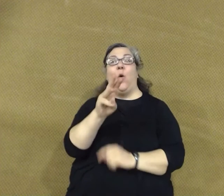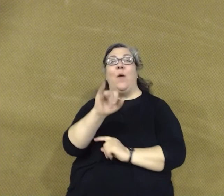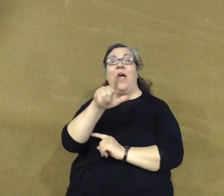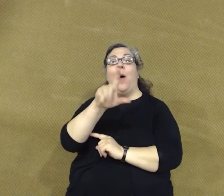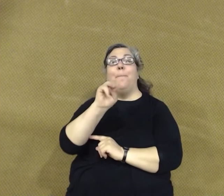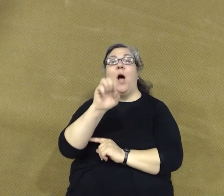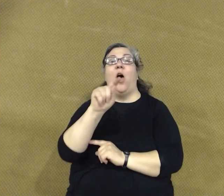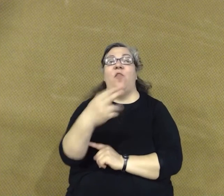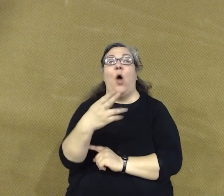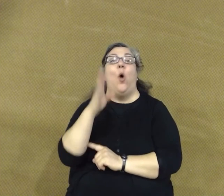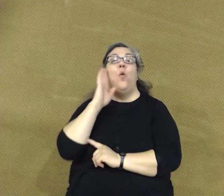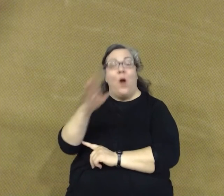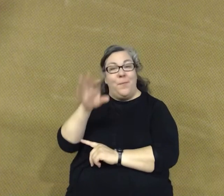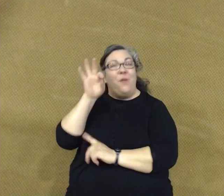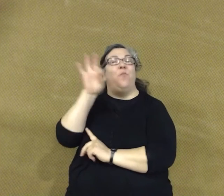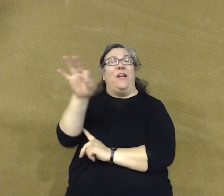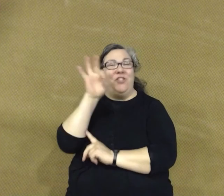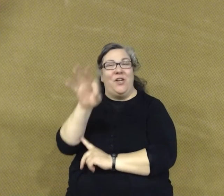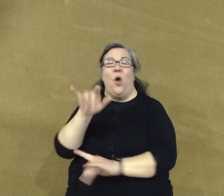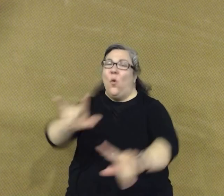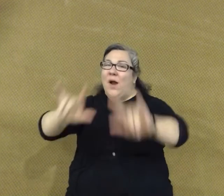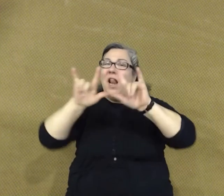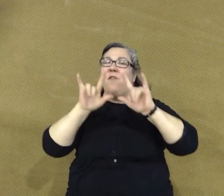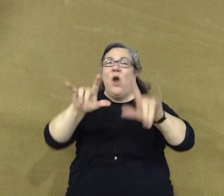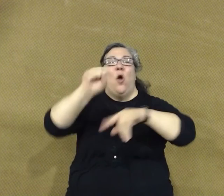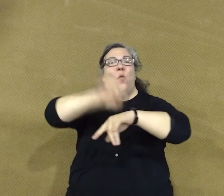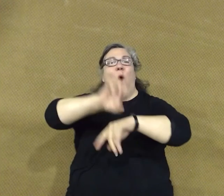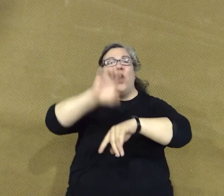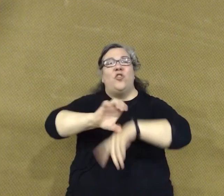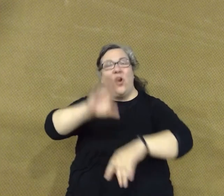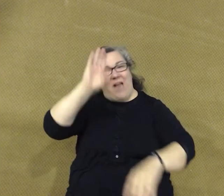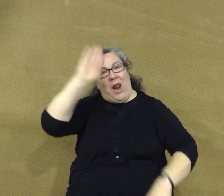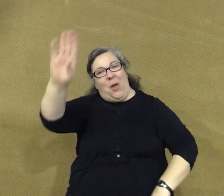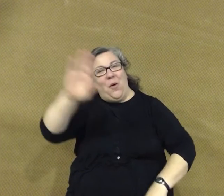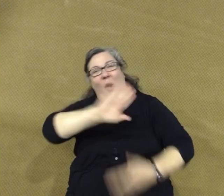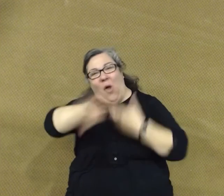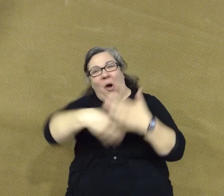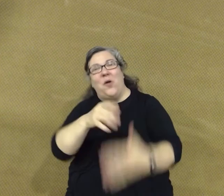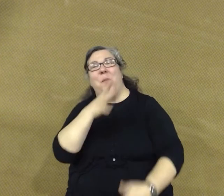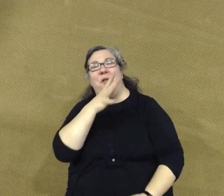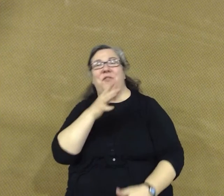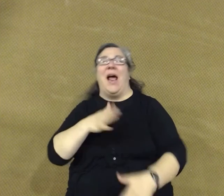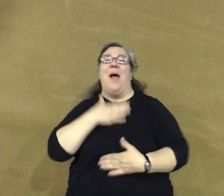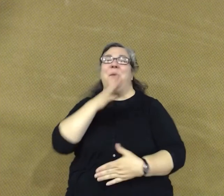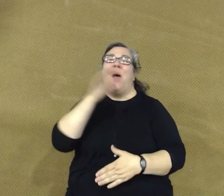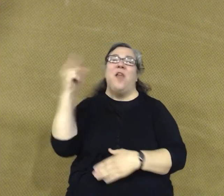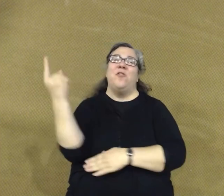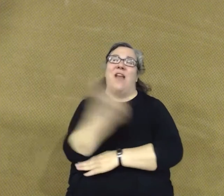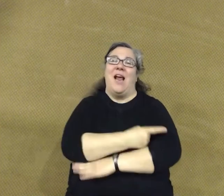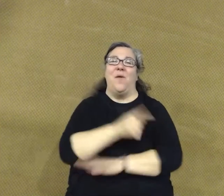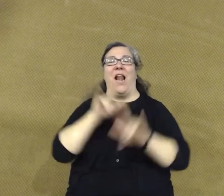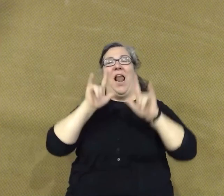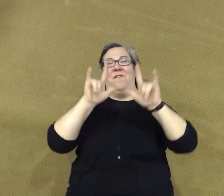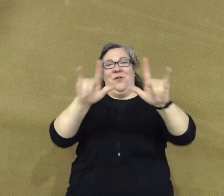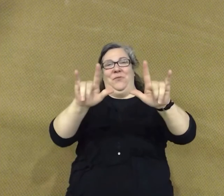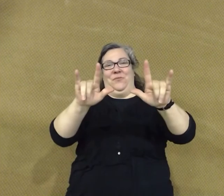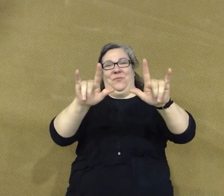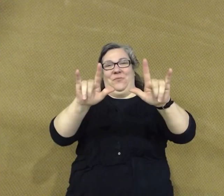preaching. We love you. The Rock Church salutes all of our mothers. Happy Mother's Day from the Rock Church. We love you.